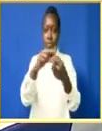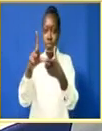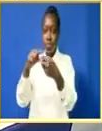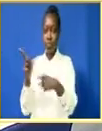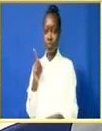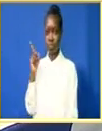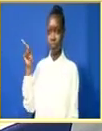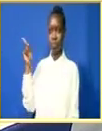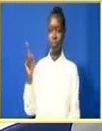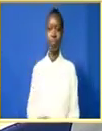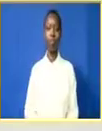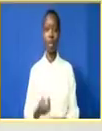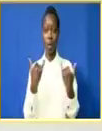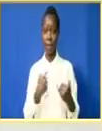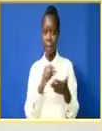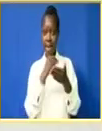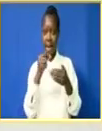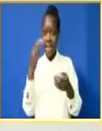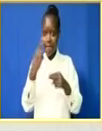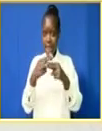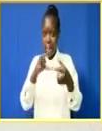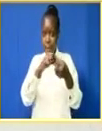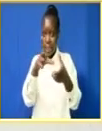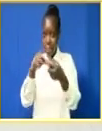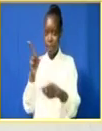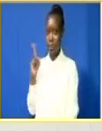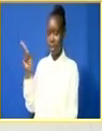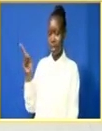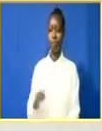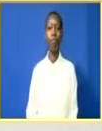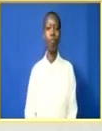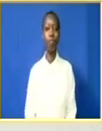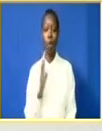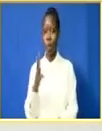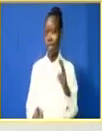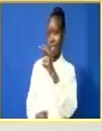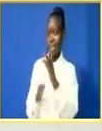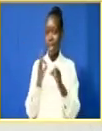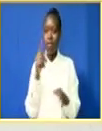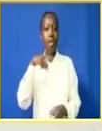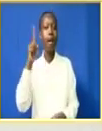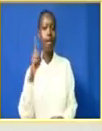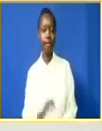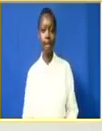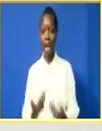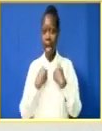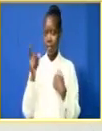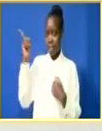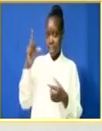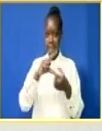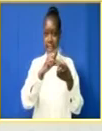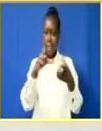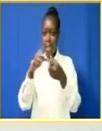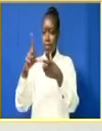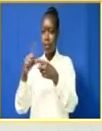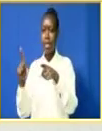Okay. Mm-hmm. So I'm going to write it here. Okay. And we are going to find out if you are correct. Okay. There is detachment. Yes. You have told